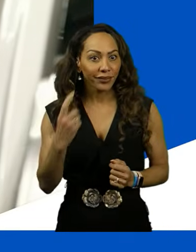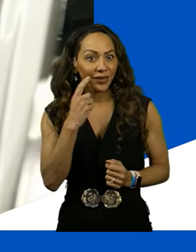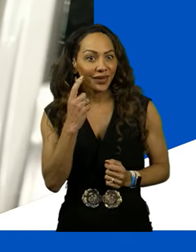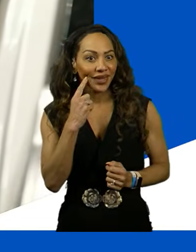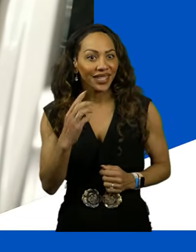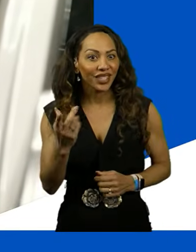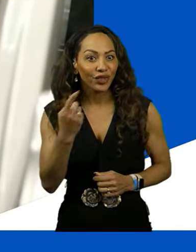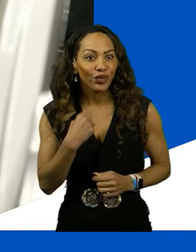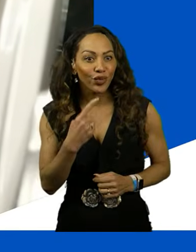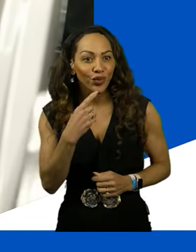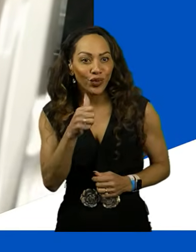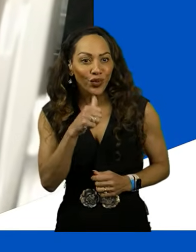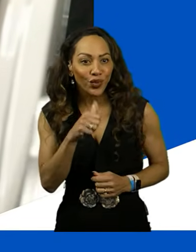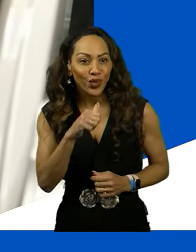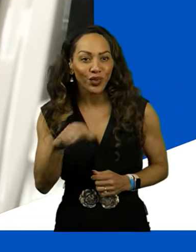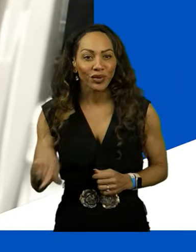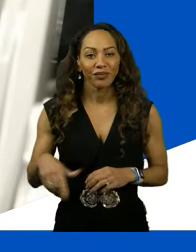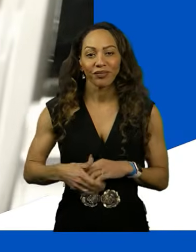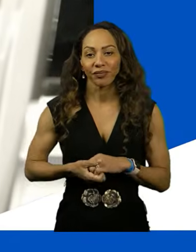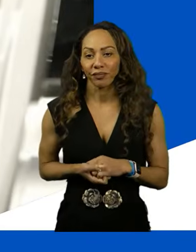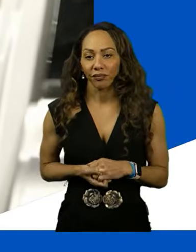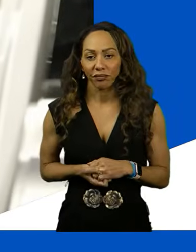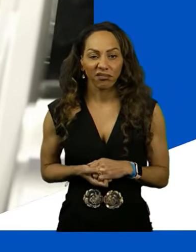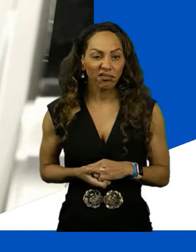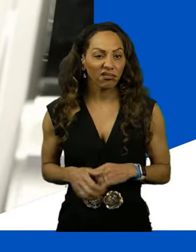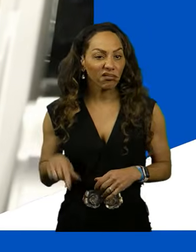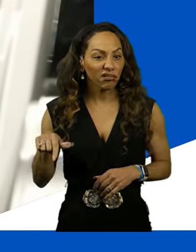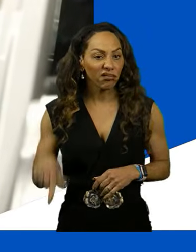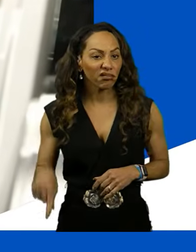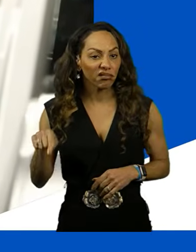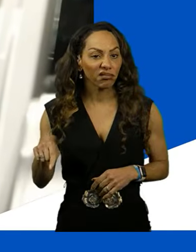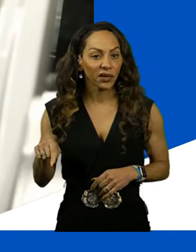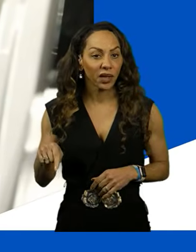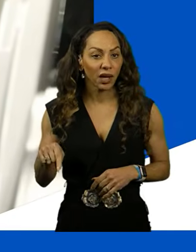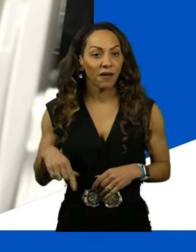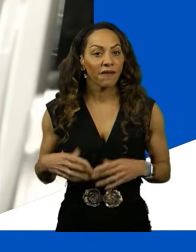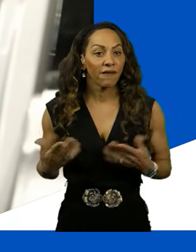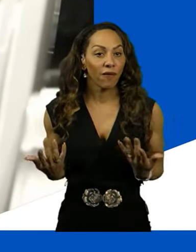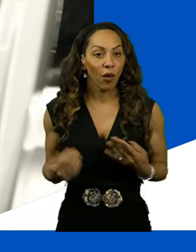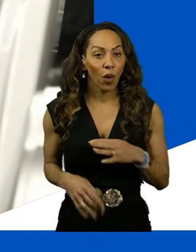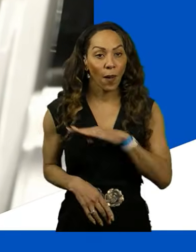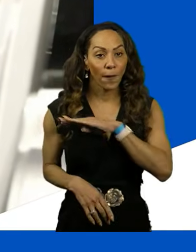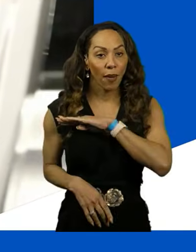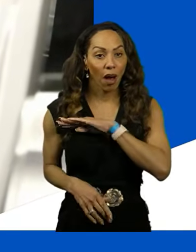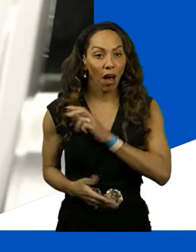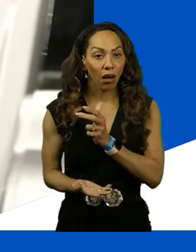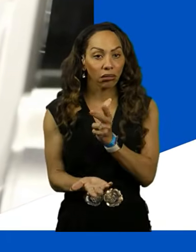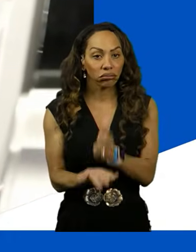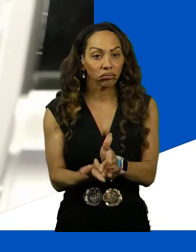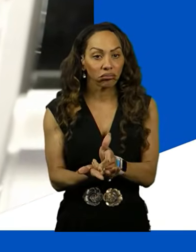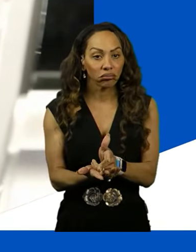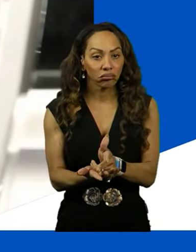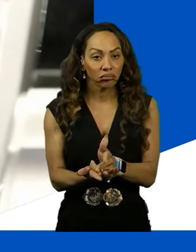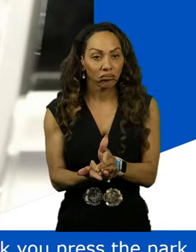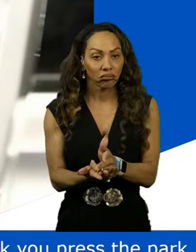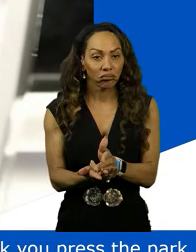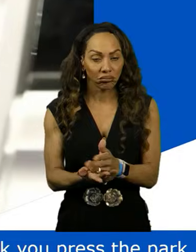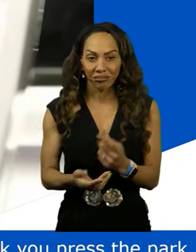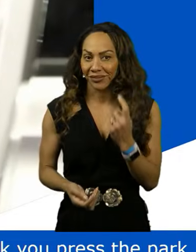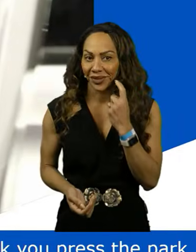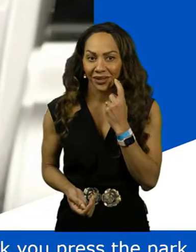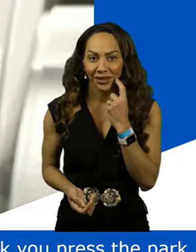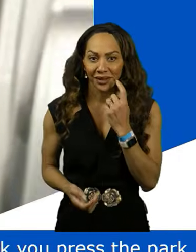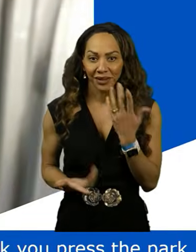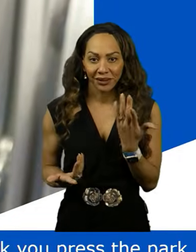use. And when you want to park, you simply press the park button here. You don't need to move the gear lever, just press that and you're good to go.